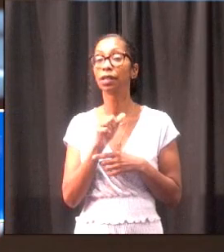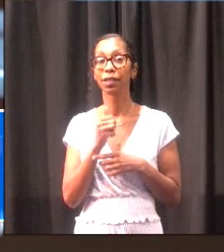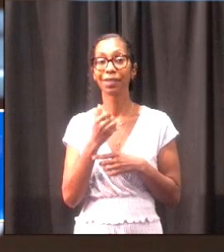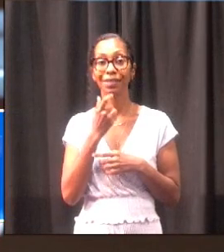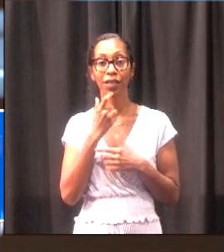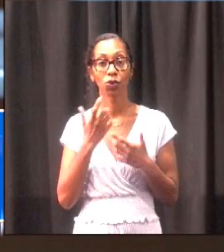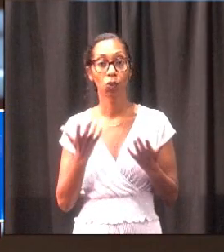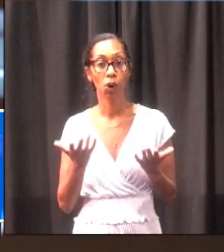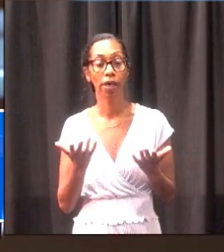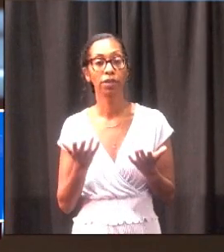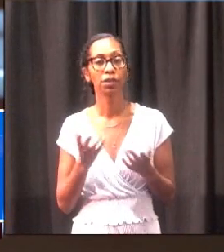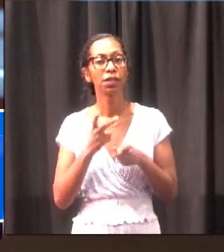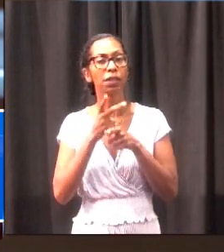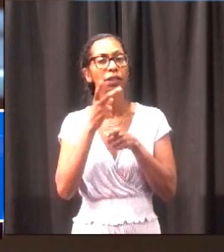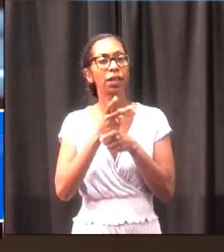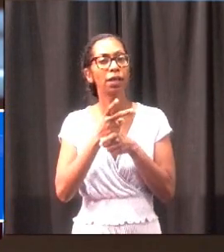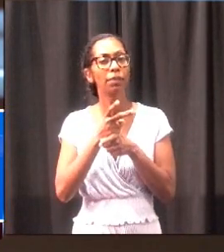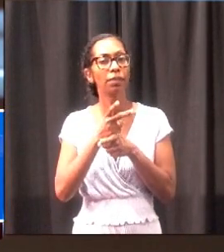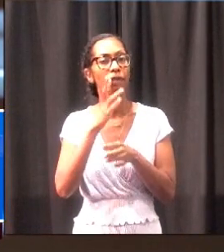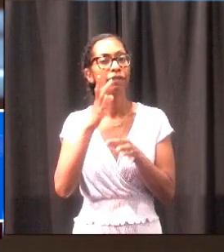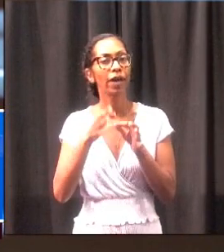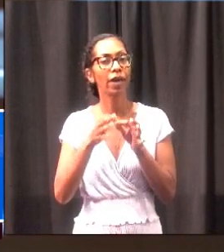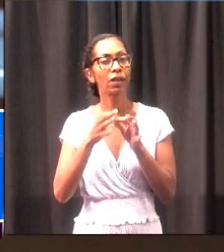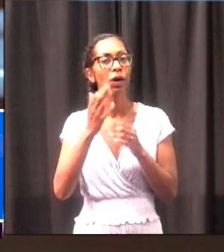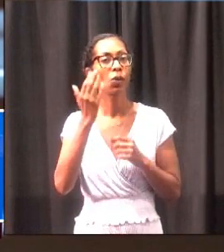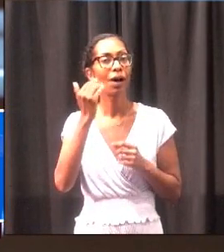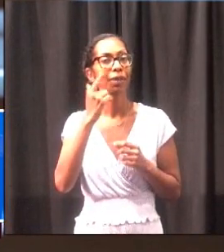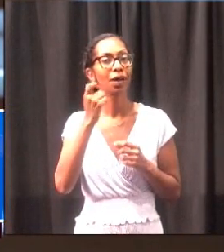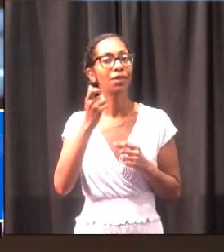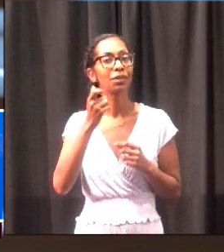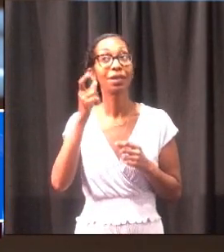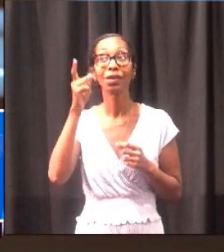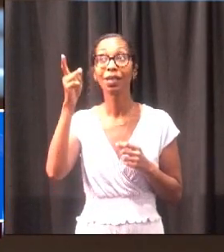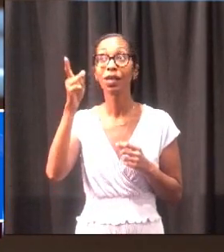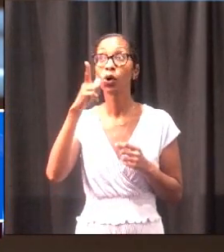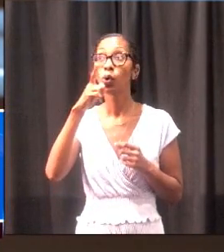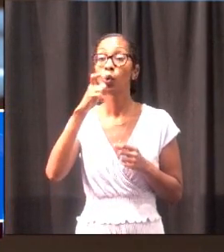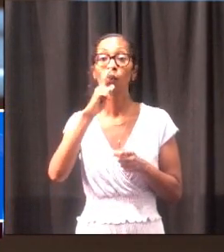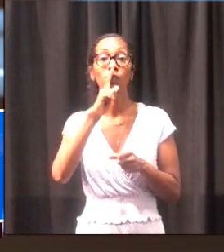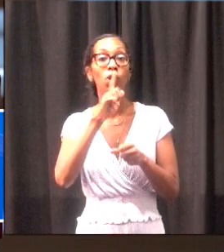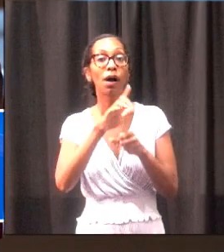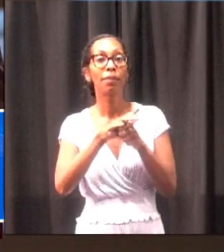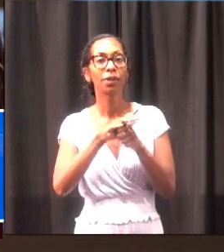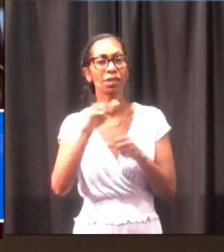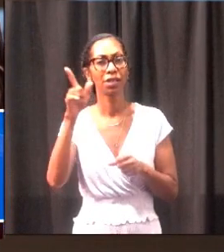wavering, for he who promised is faithful."